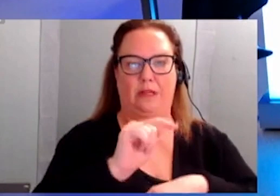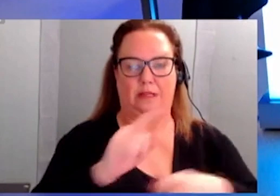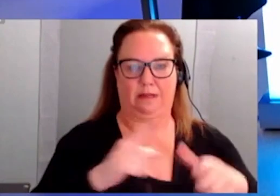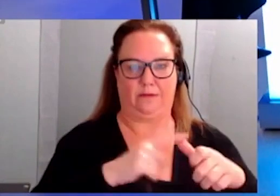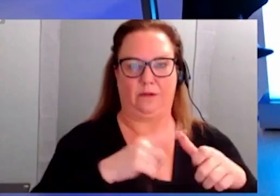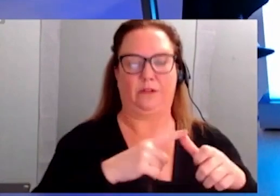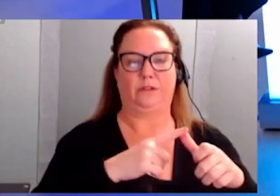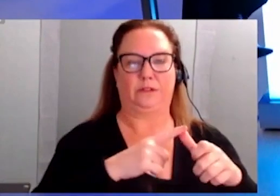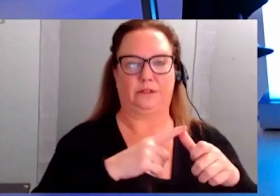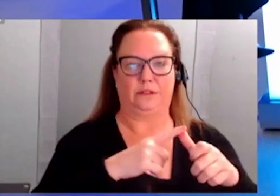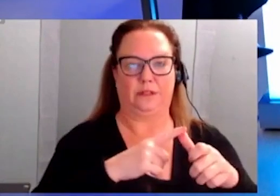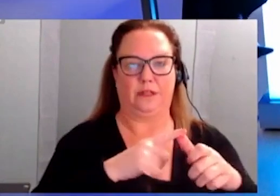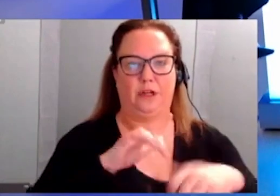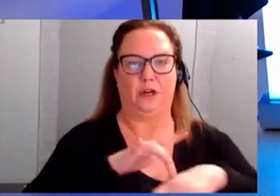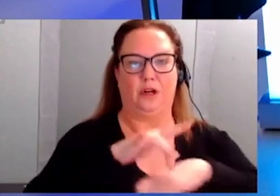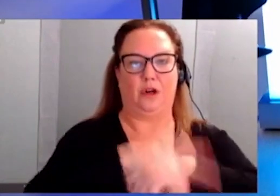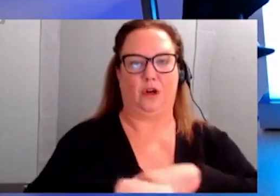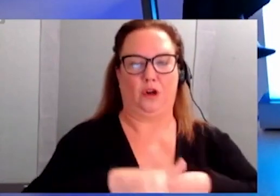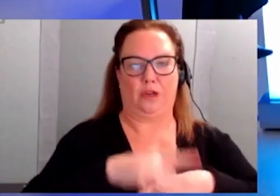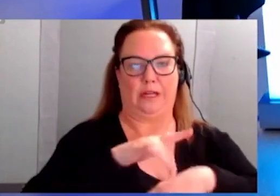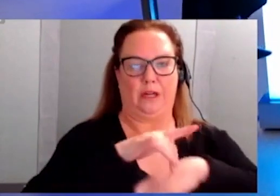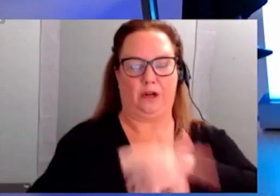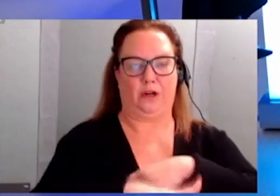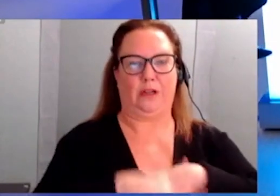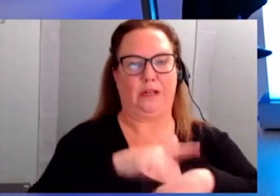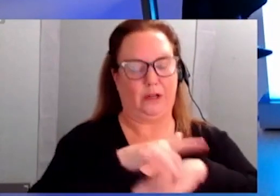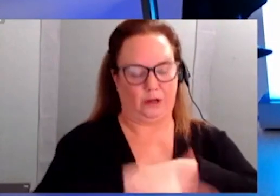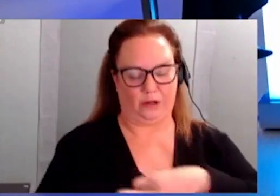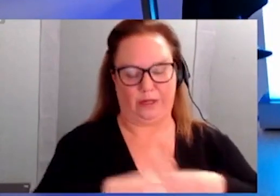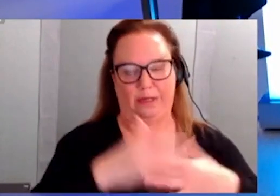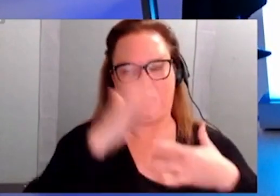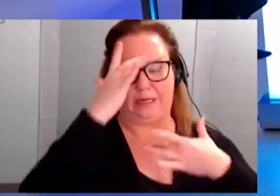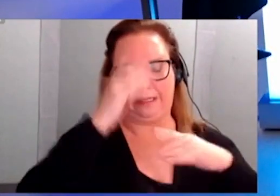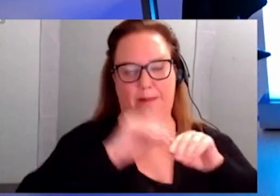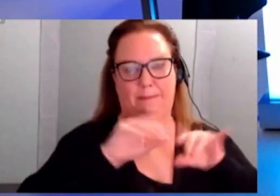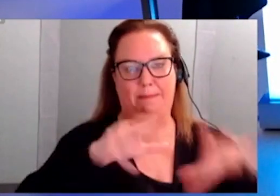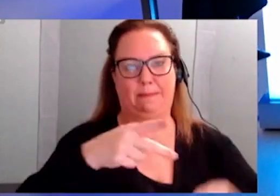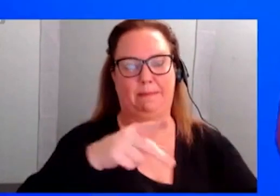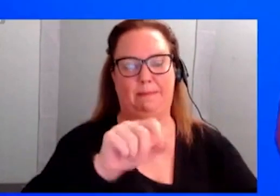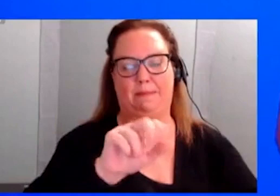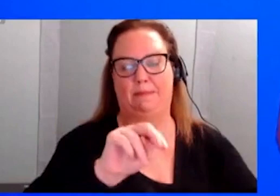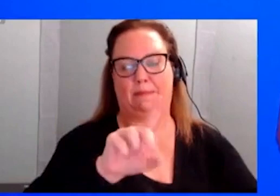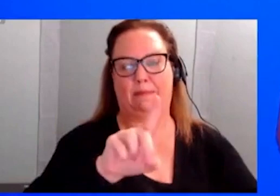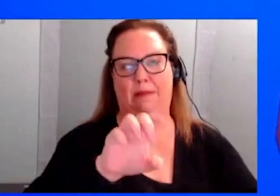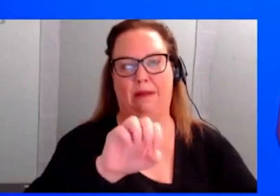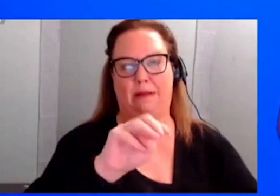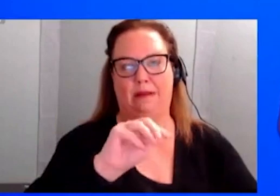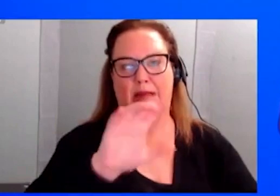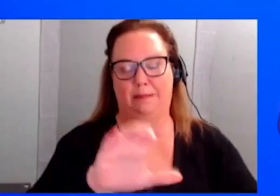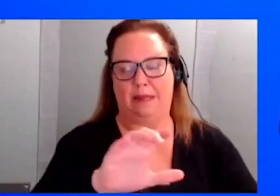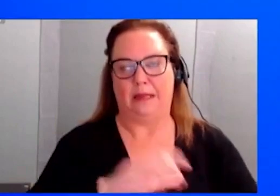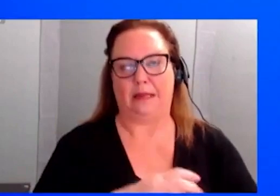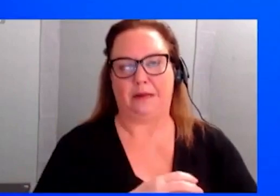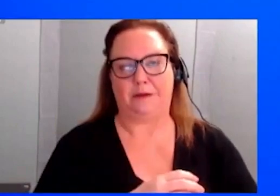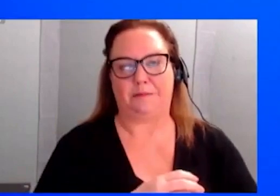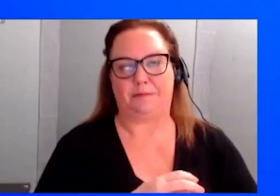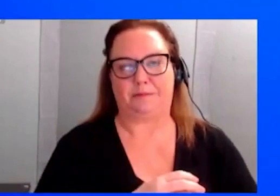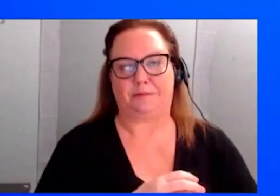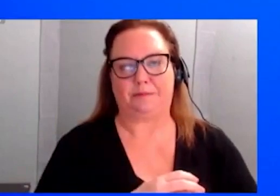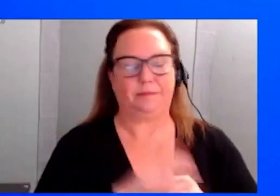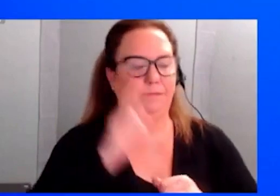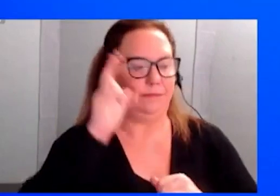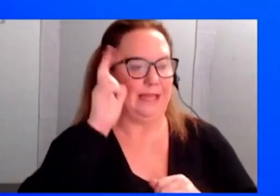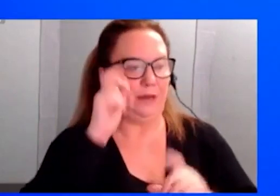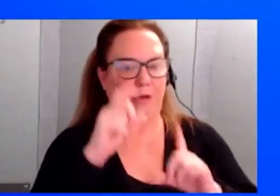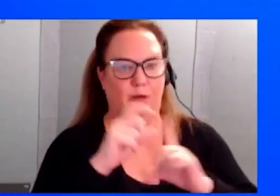brought height. This is early in the pandemic. Very Let's early just point in out the this is pandemic. really early. So, Yeah. Very early in the Oh, pandemic. ouch. And so I remember, hearing those